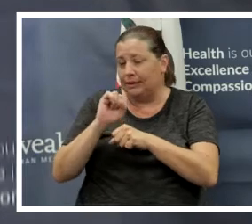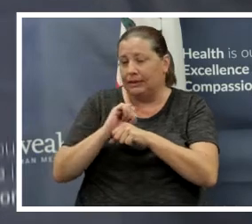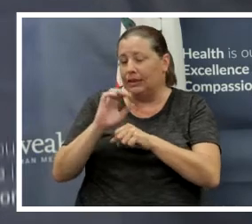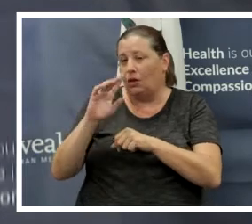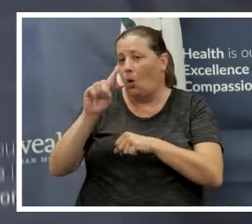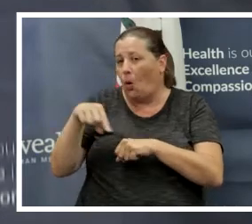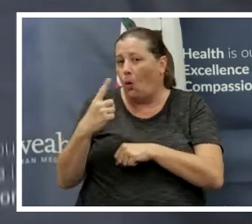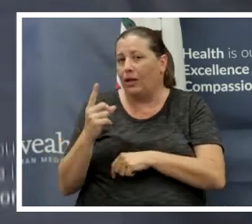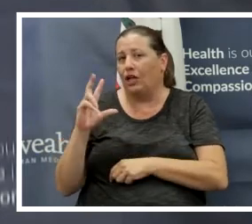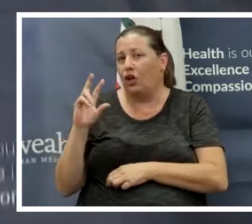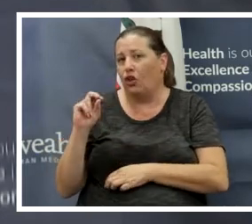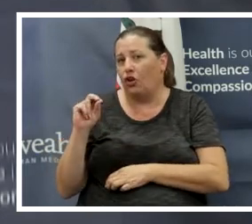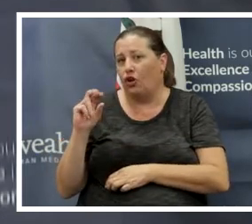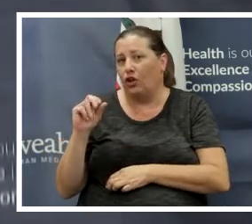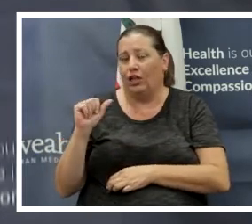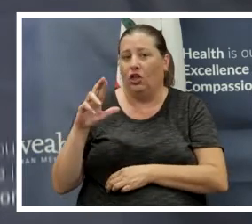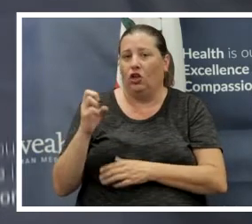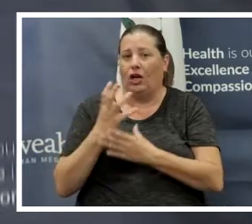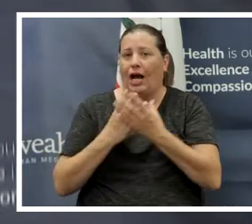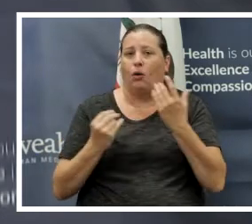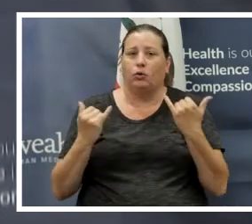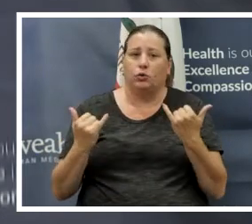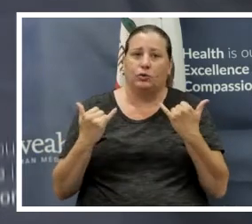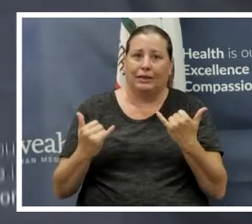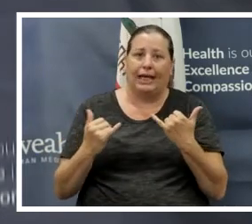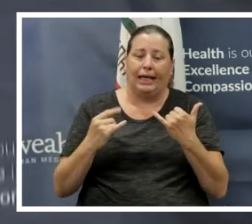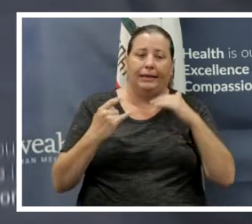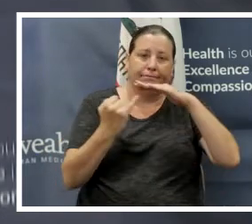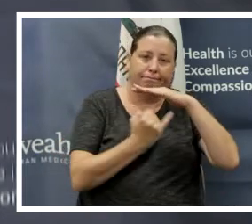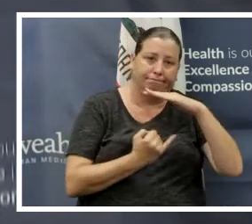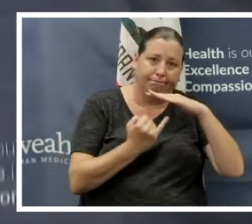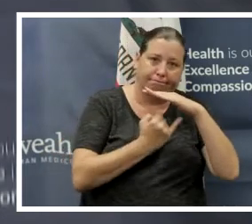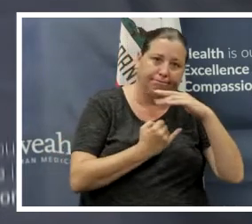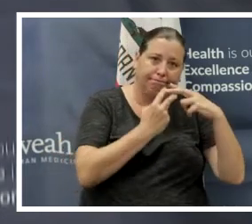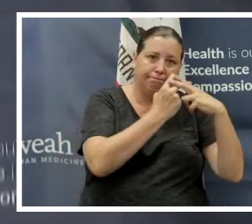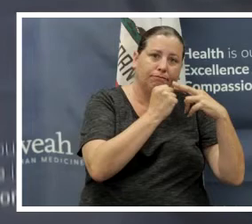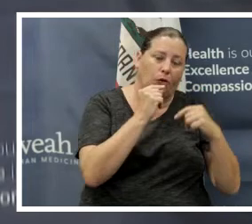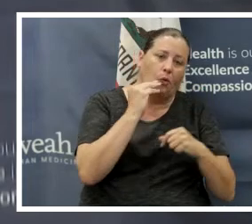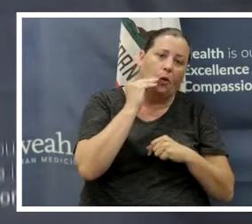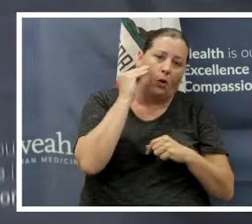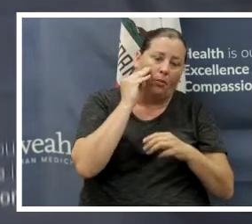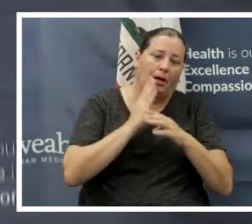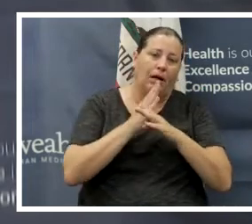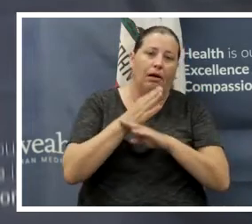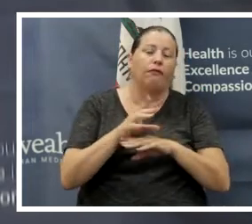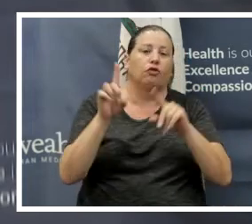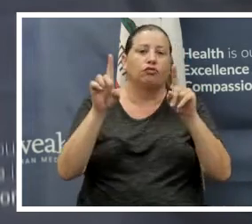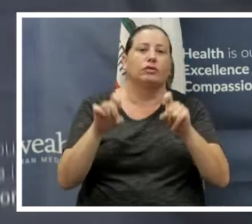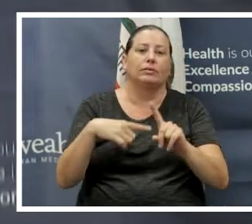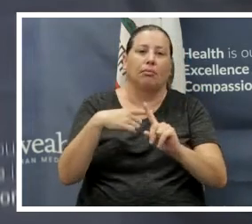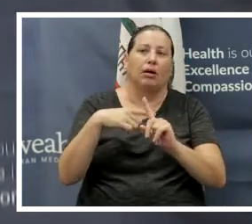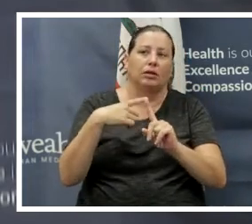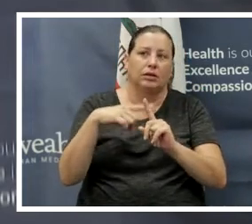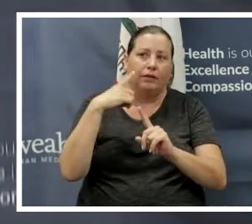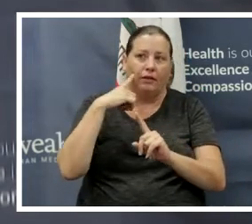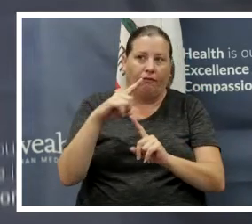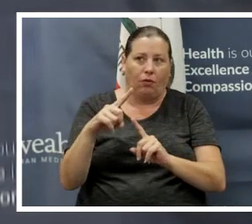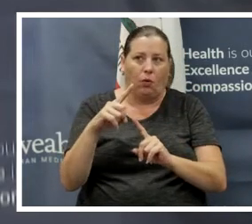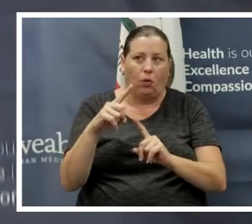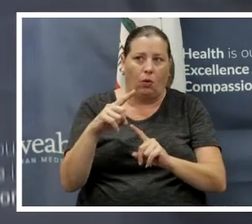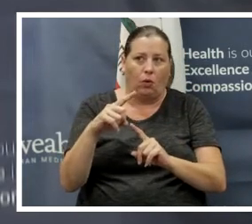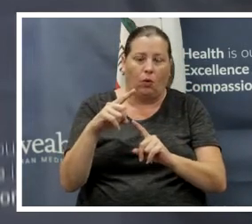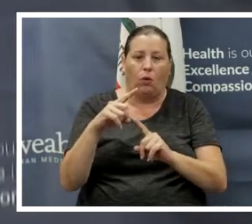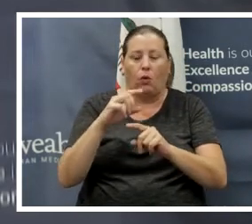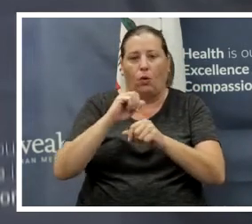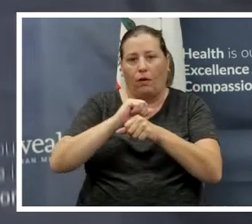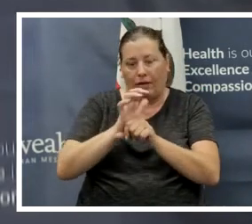only 30 are out today that are actually quarantined at home after testing positive for the virus.